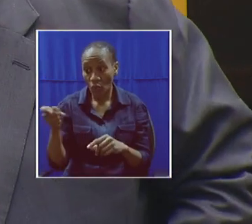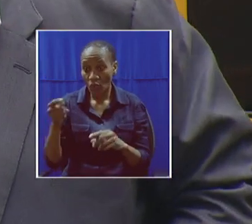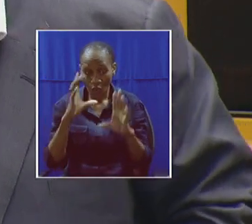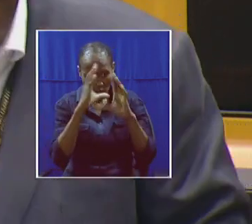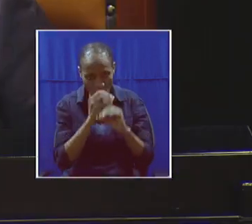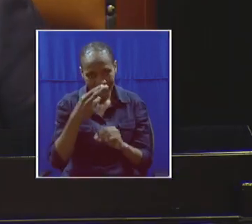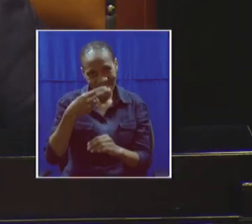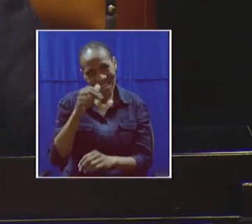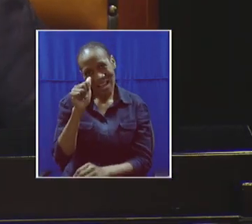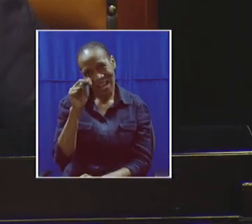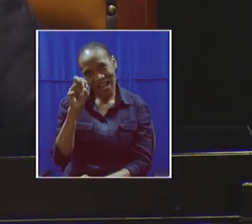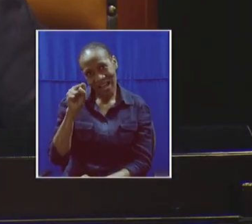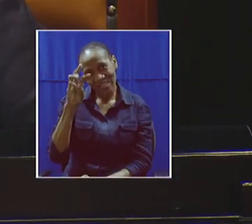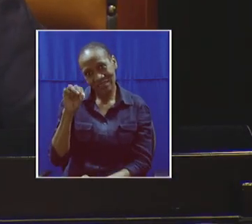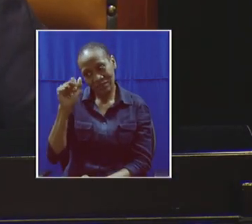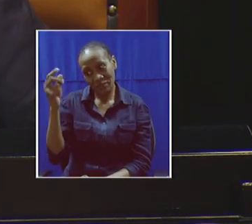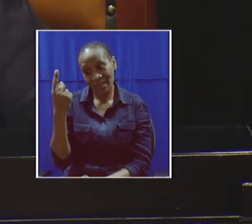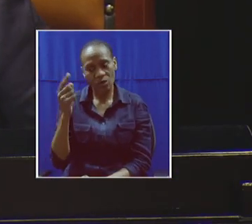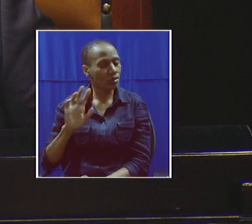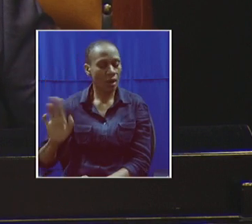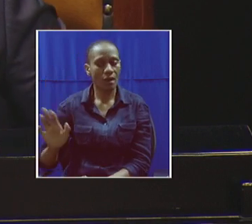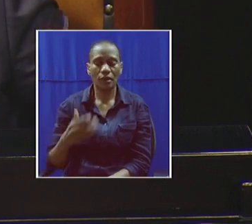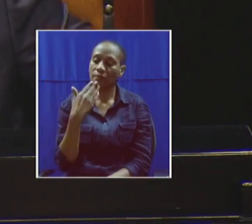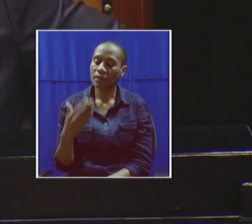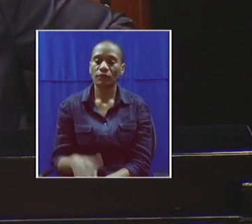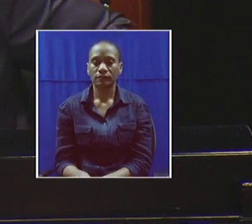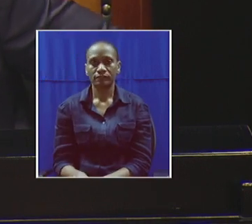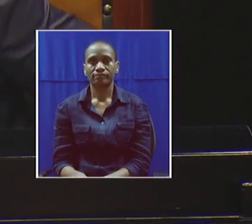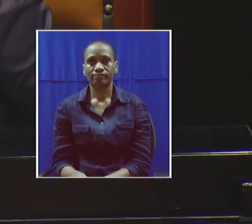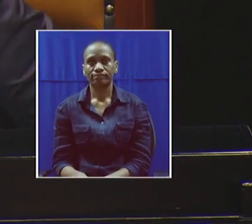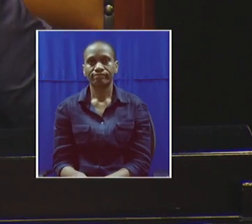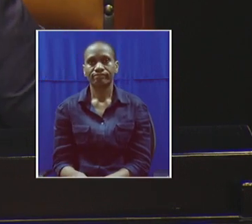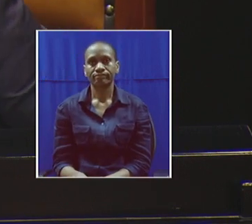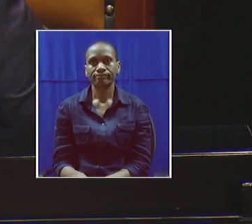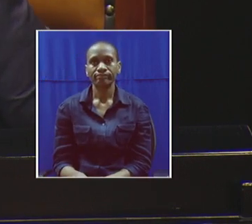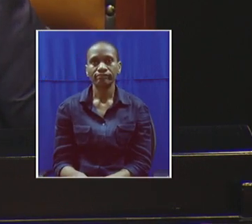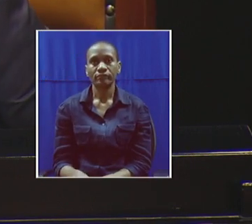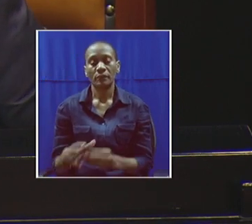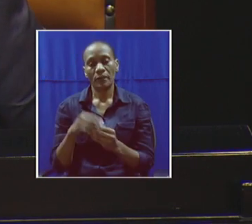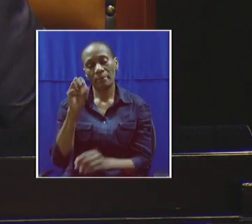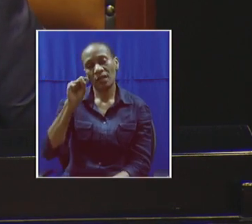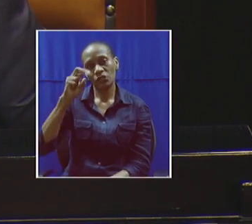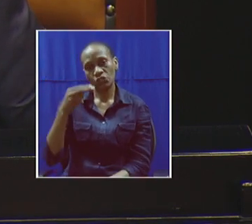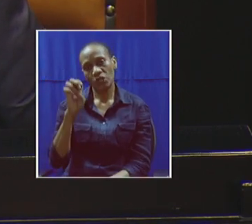you very much thank you honorable Minister honorable